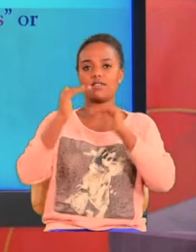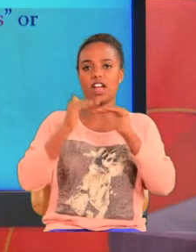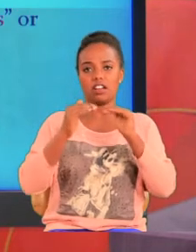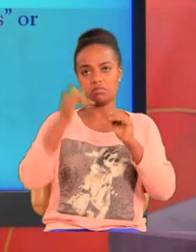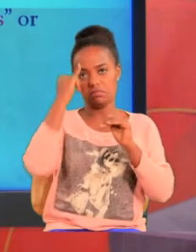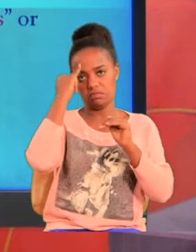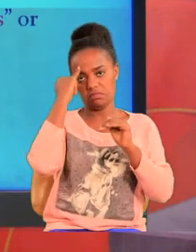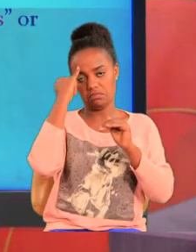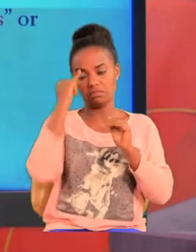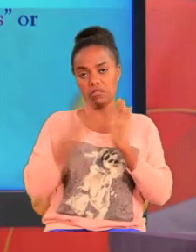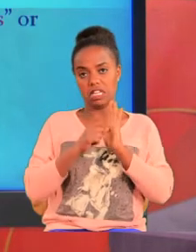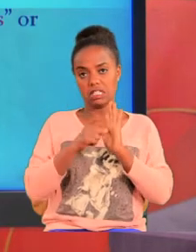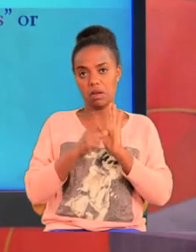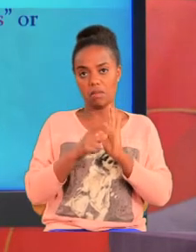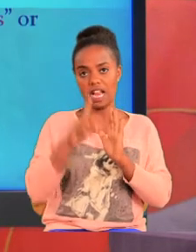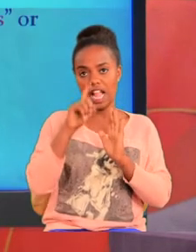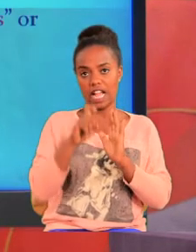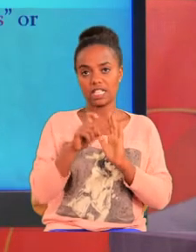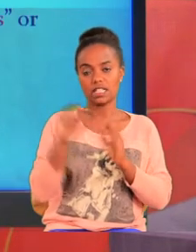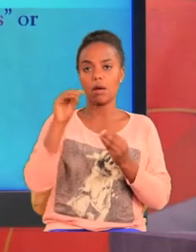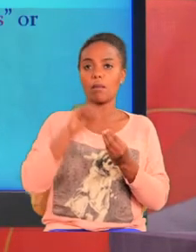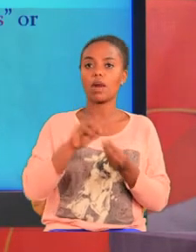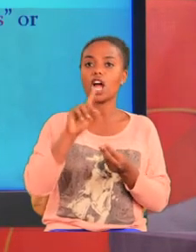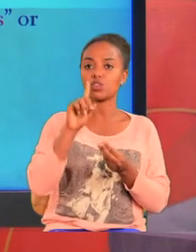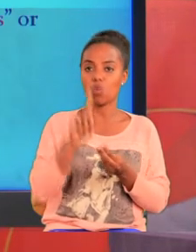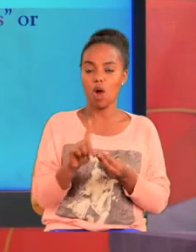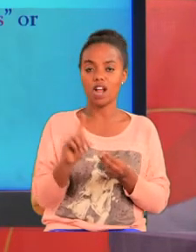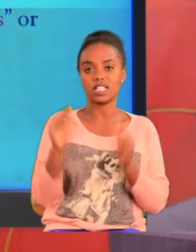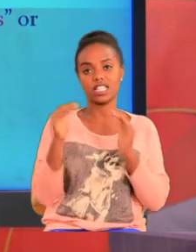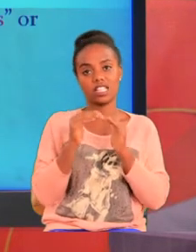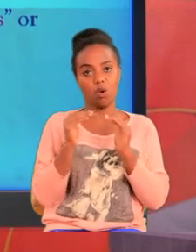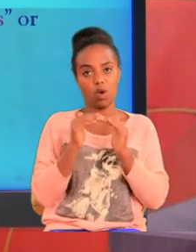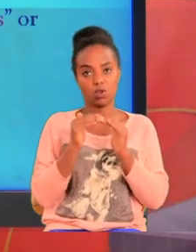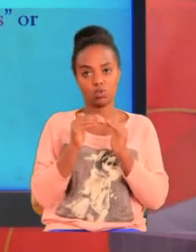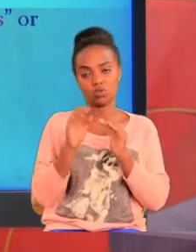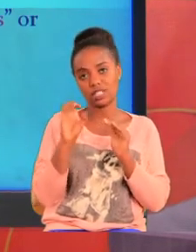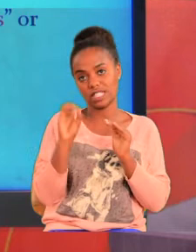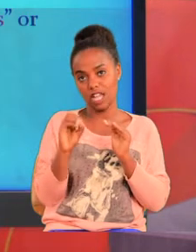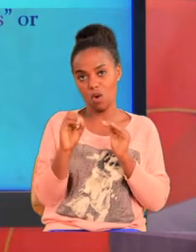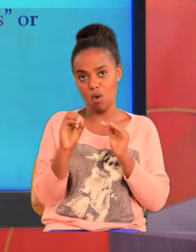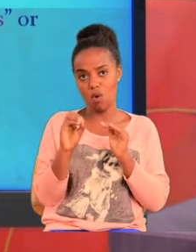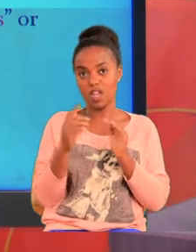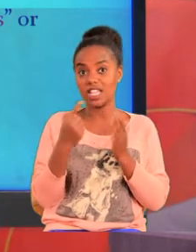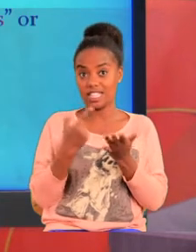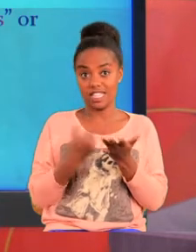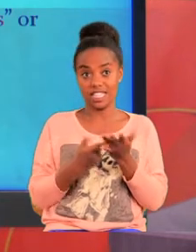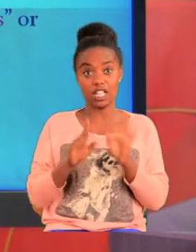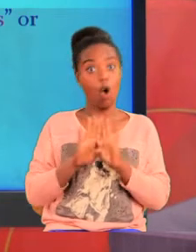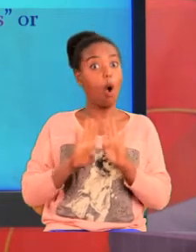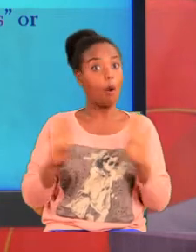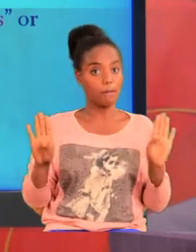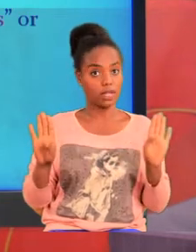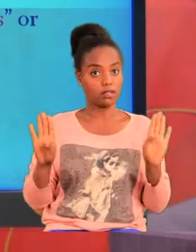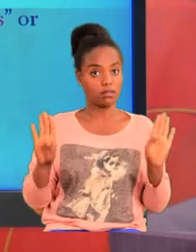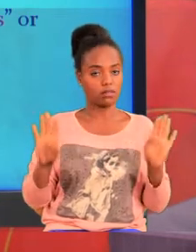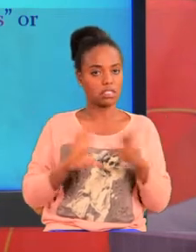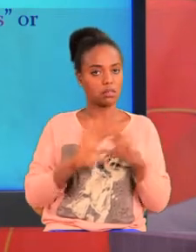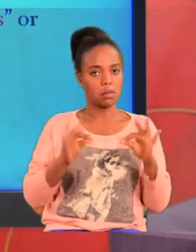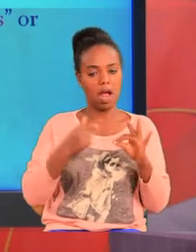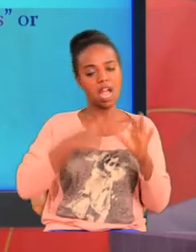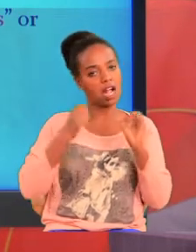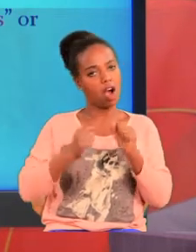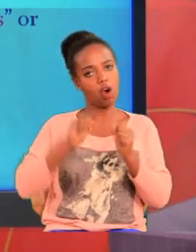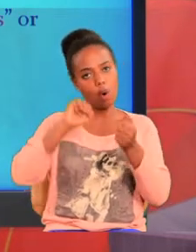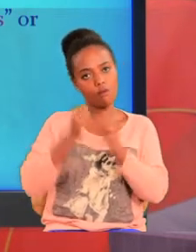x plus 1 is equal to 0, this is this open statement. I can convert